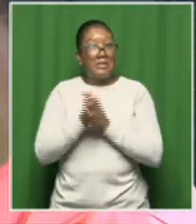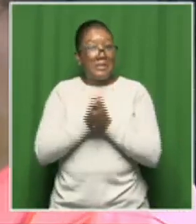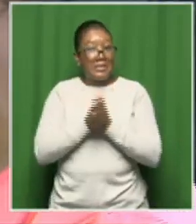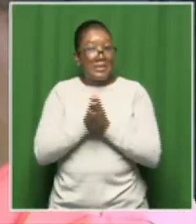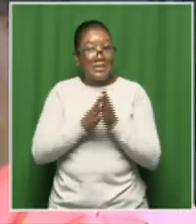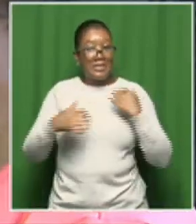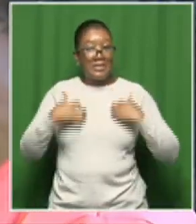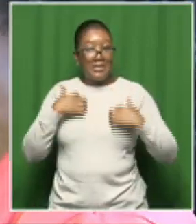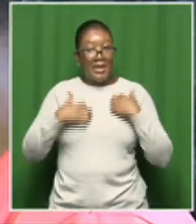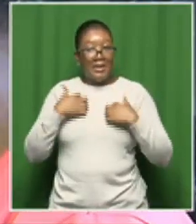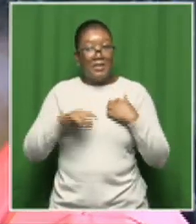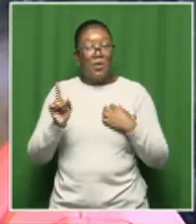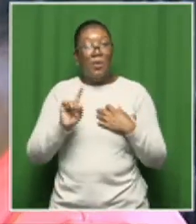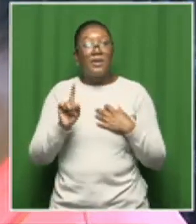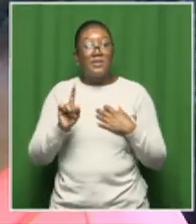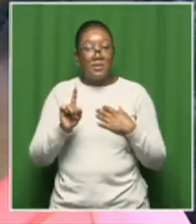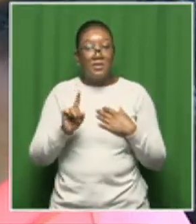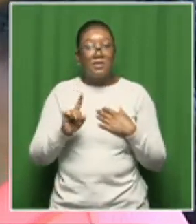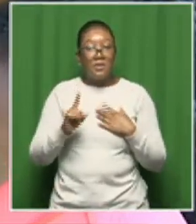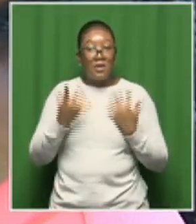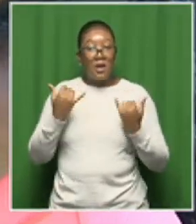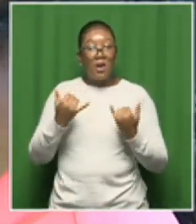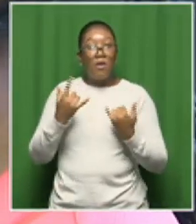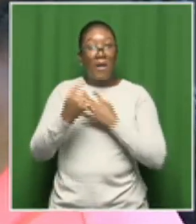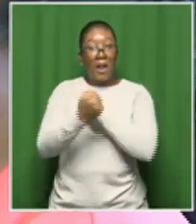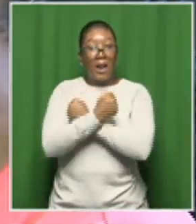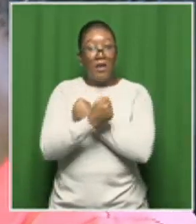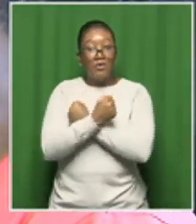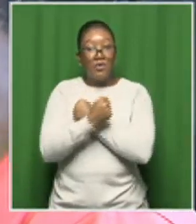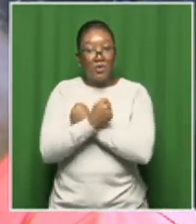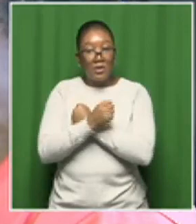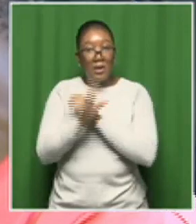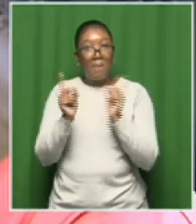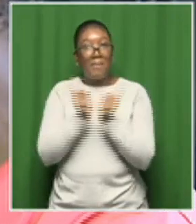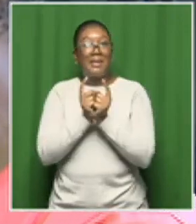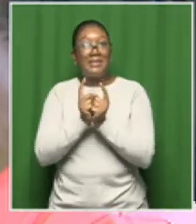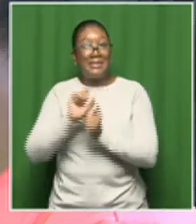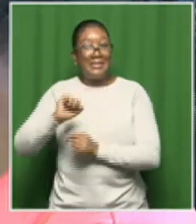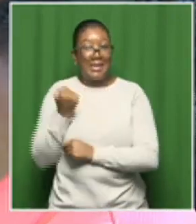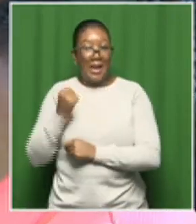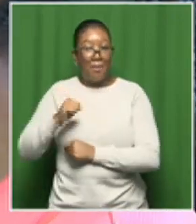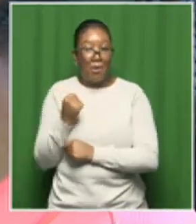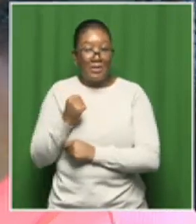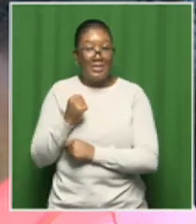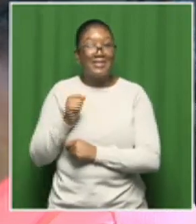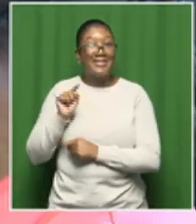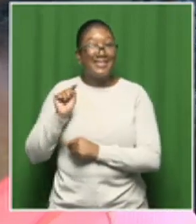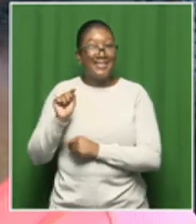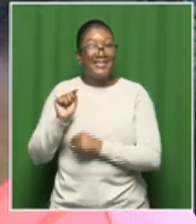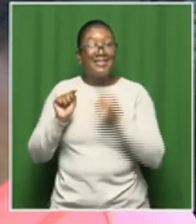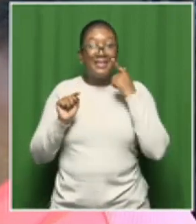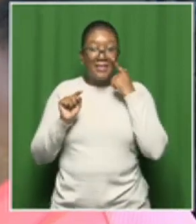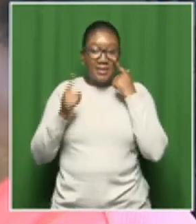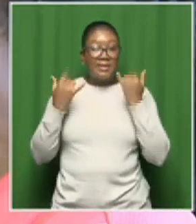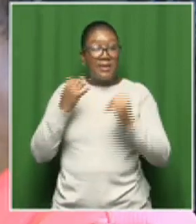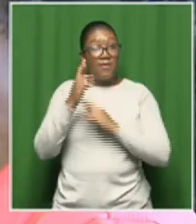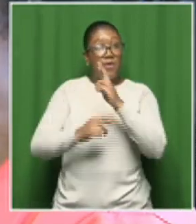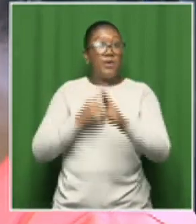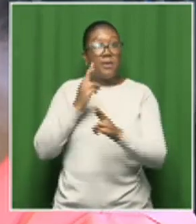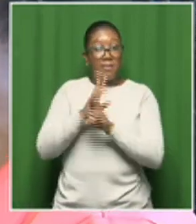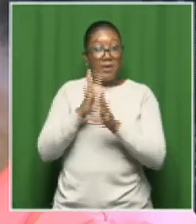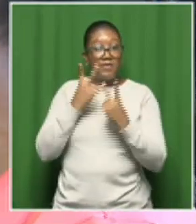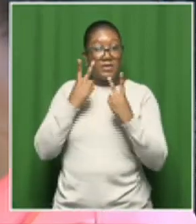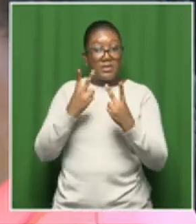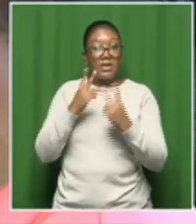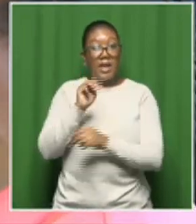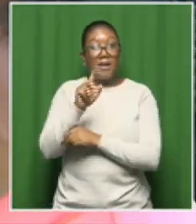football in the Betway Premiership is Orlando Pirates taking on Stellenbosch, because this is a repeat of the final that we've just witnessed out in the